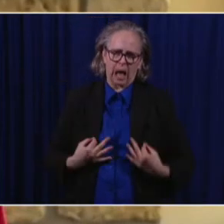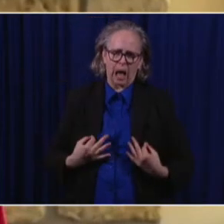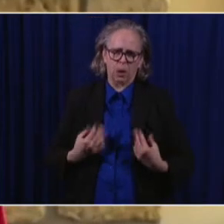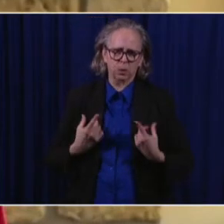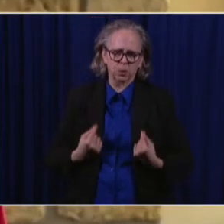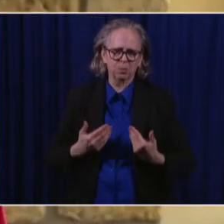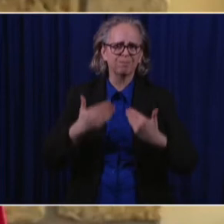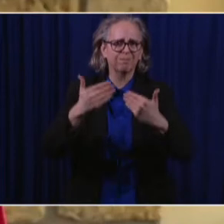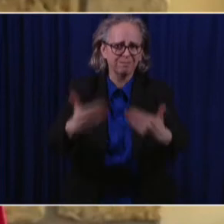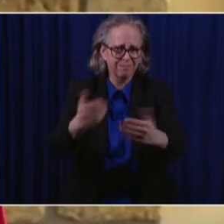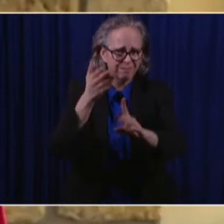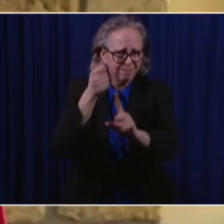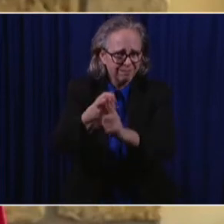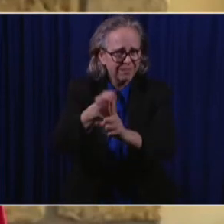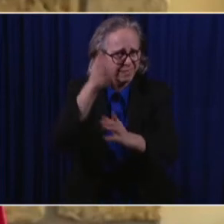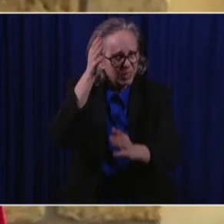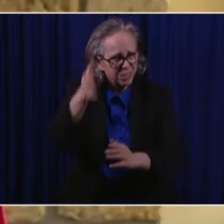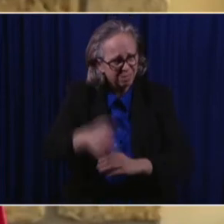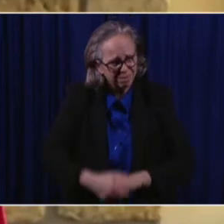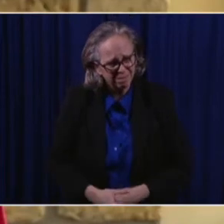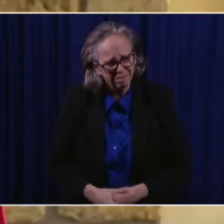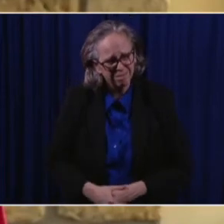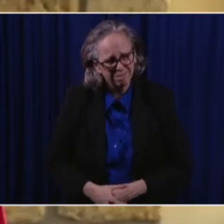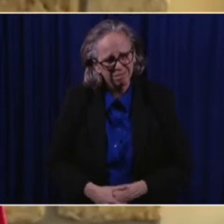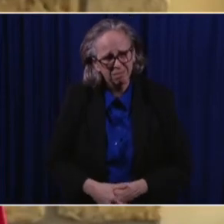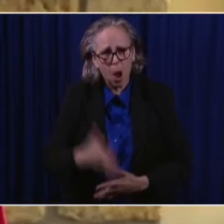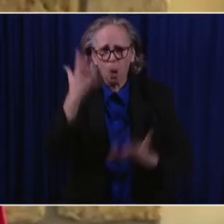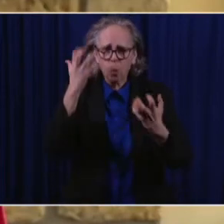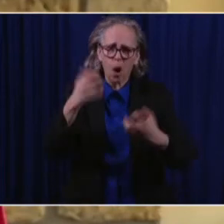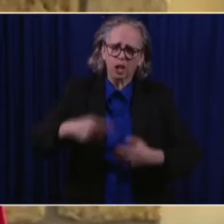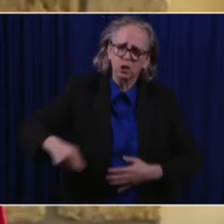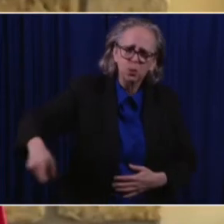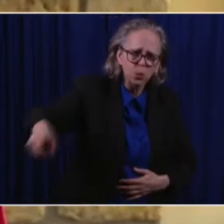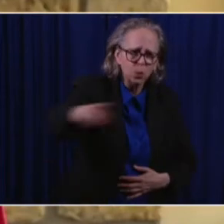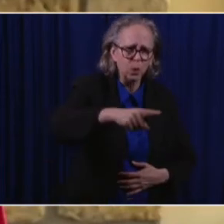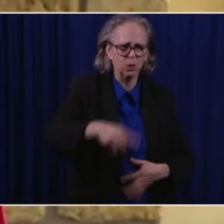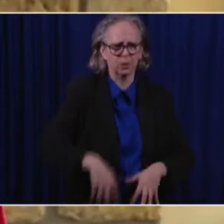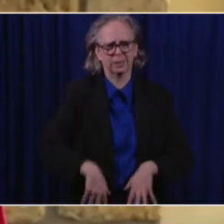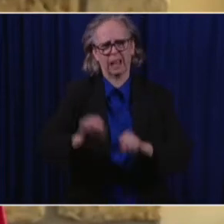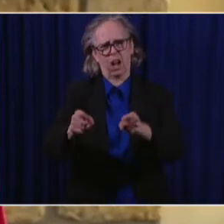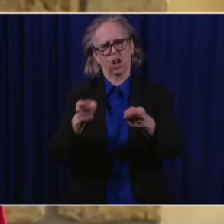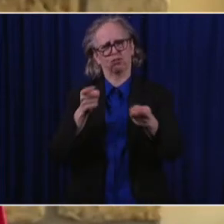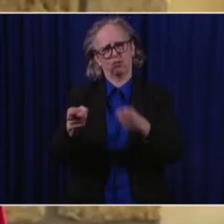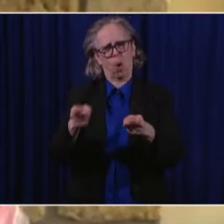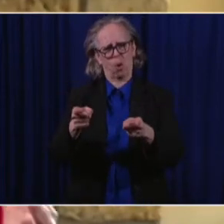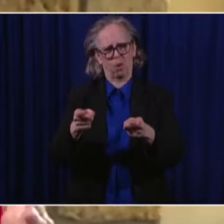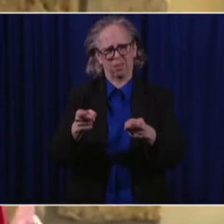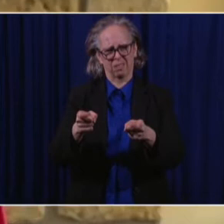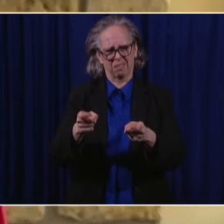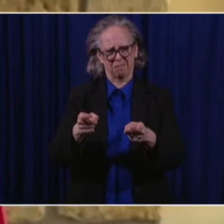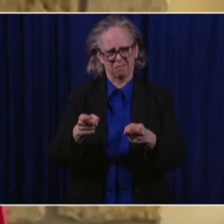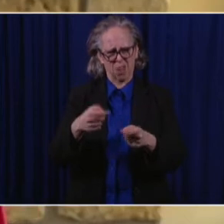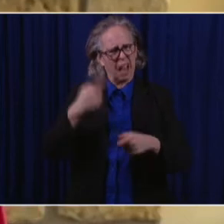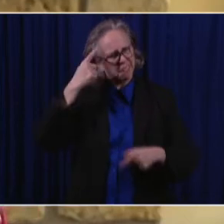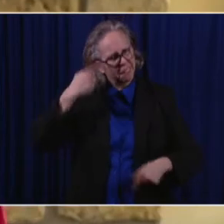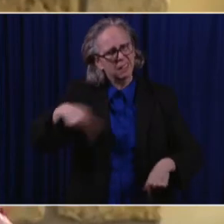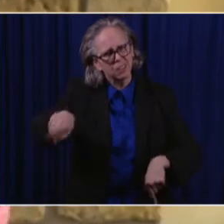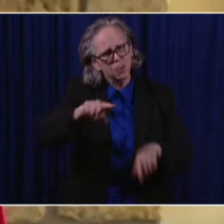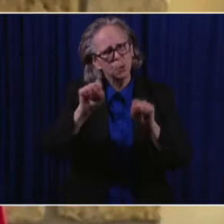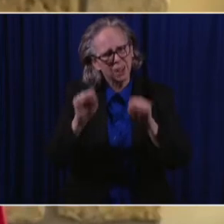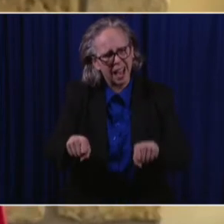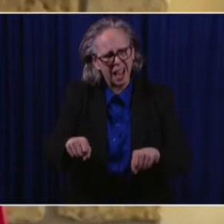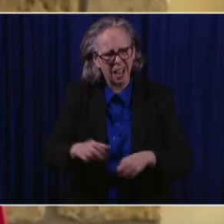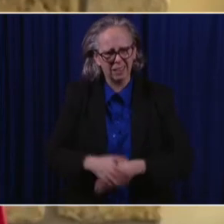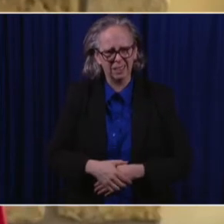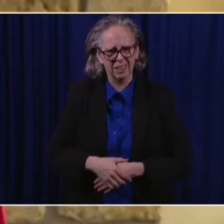in Ohio a chance to turn this around, because I think we can turn it around. We've got to give the curfew time to work. We've got to get the